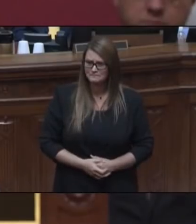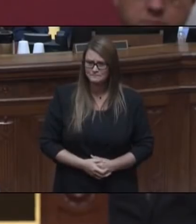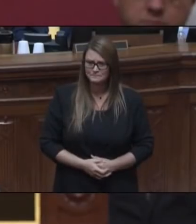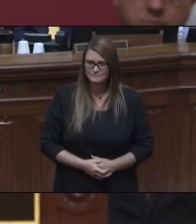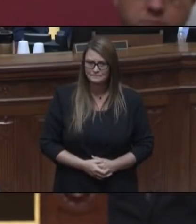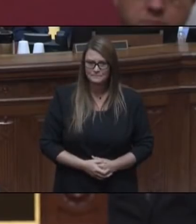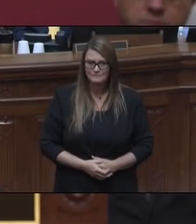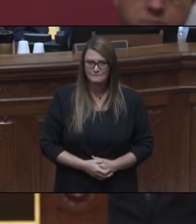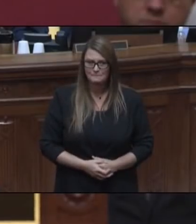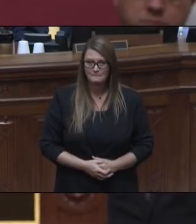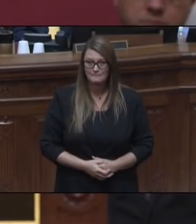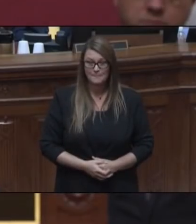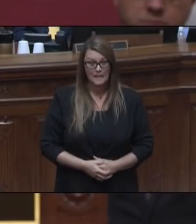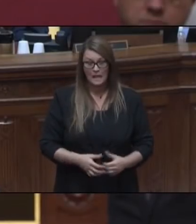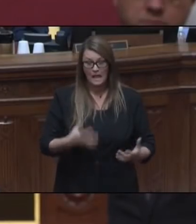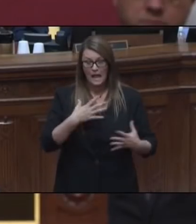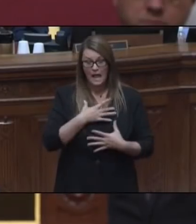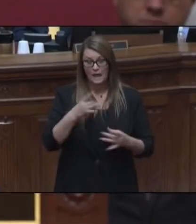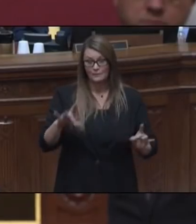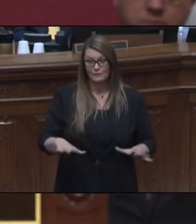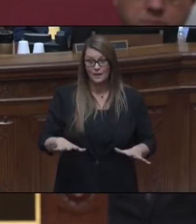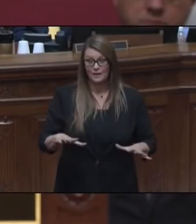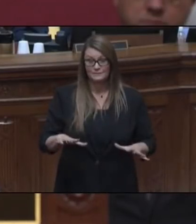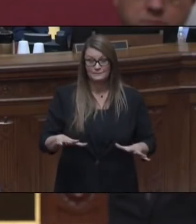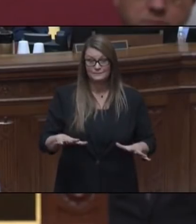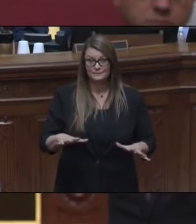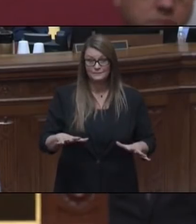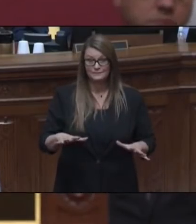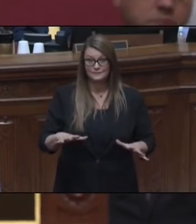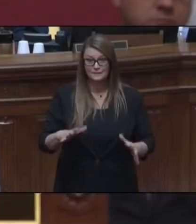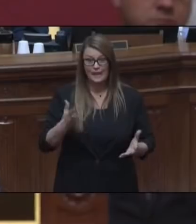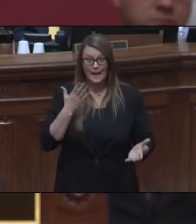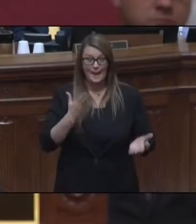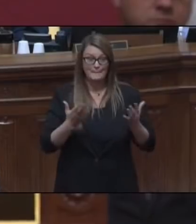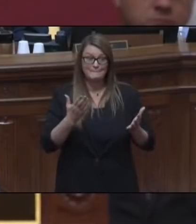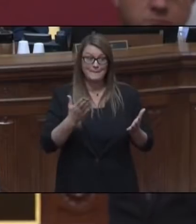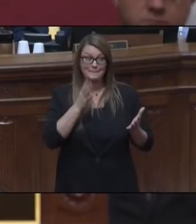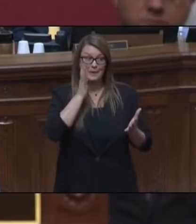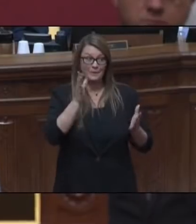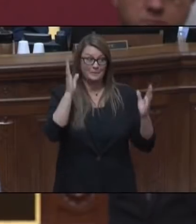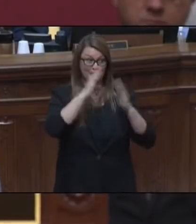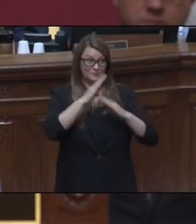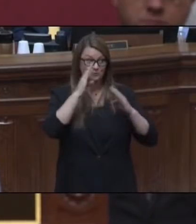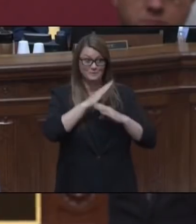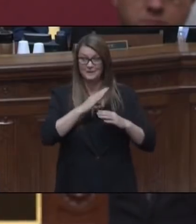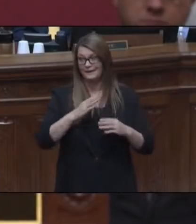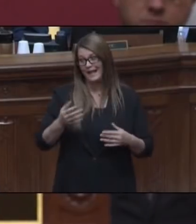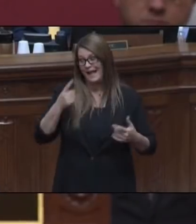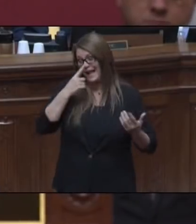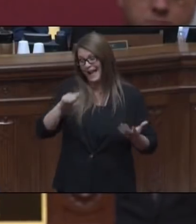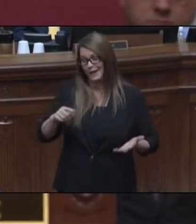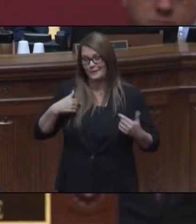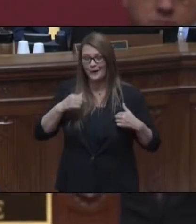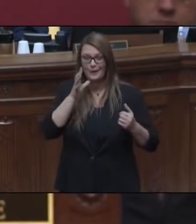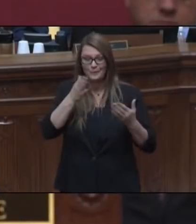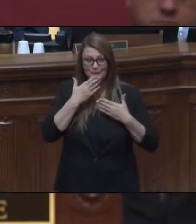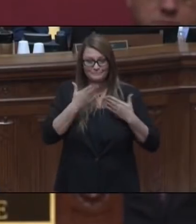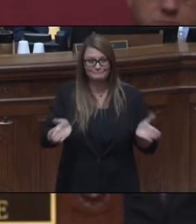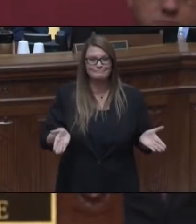I frankly don't like this either. You know, and I'm going to probably get in trouble about this. Well, I'll just get in trouble. I've been in trouble a